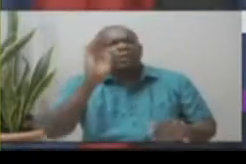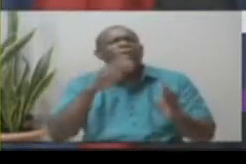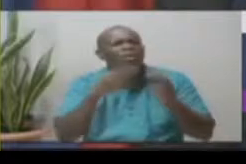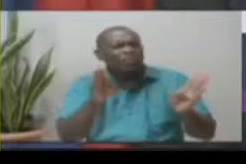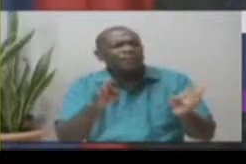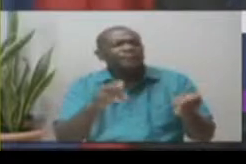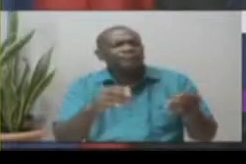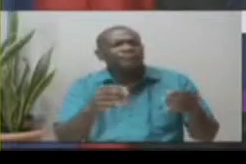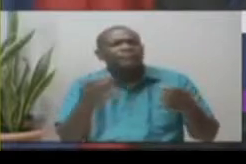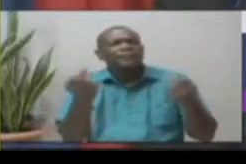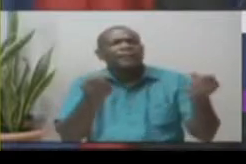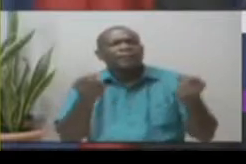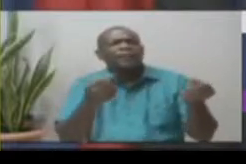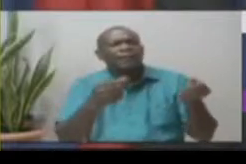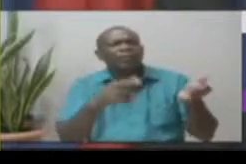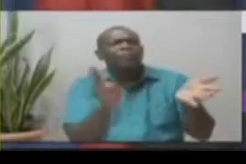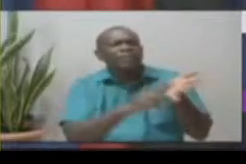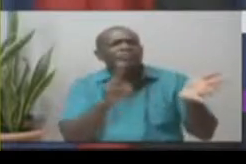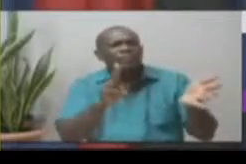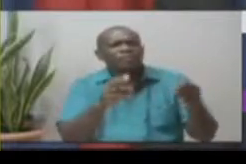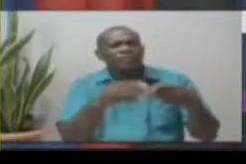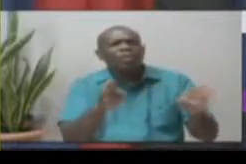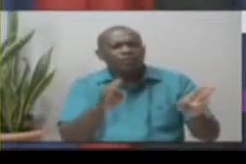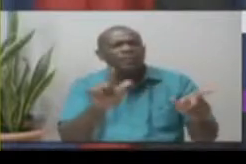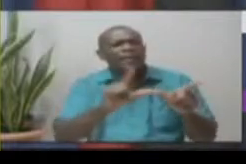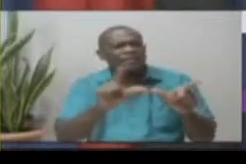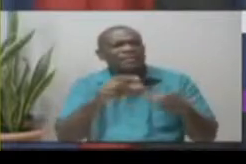That is going to happen because there are a lot of...